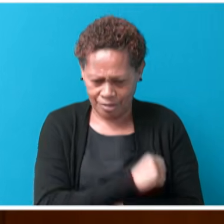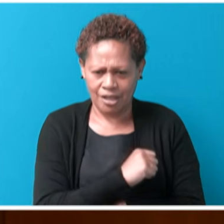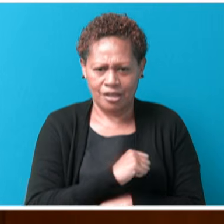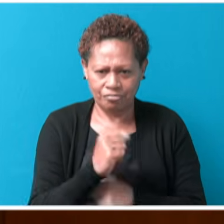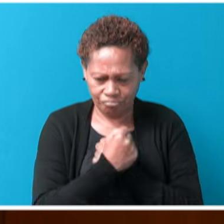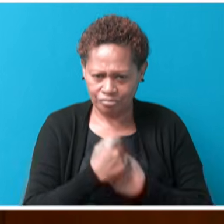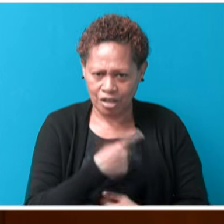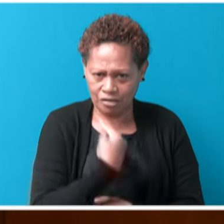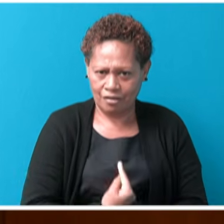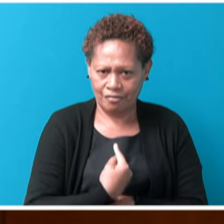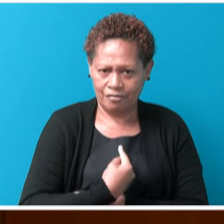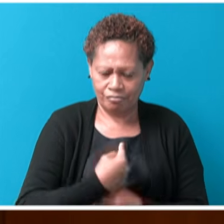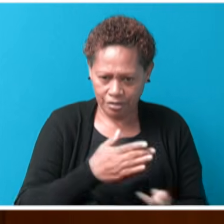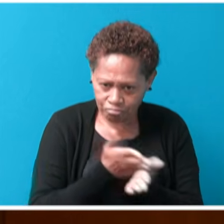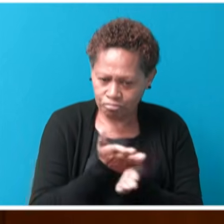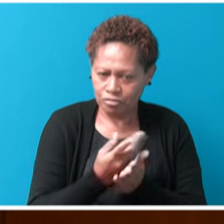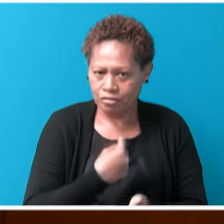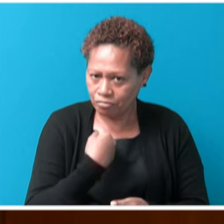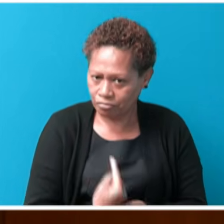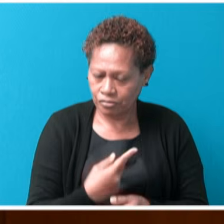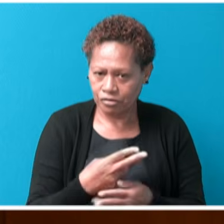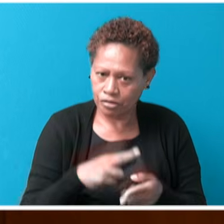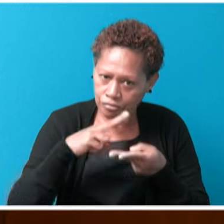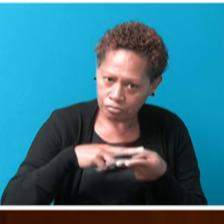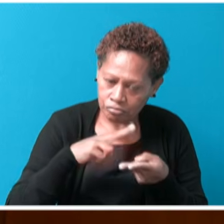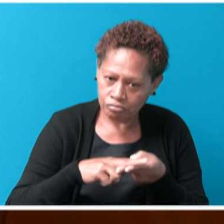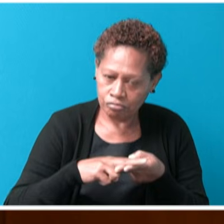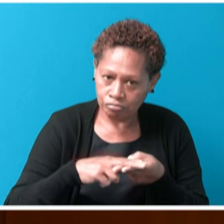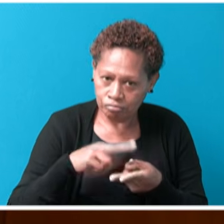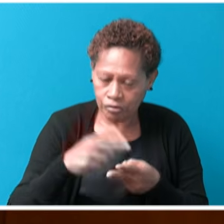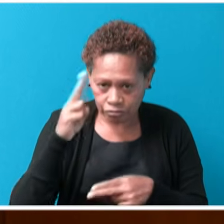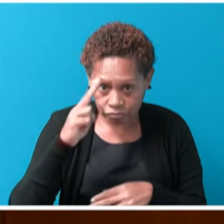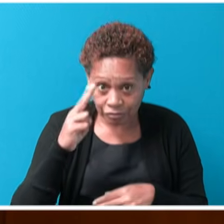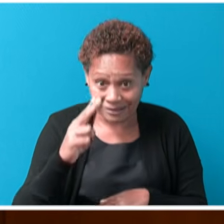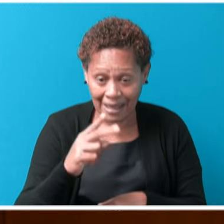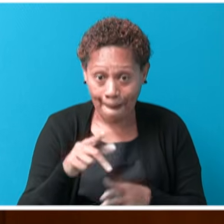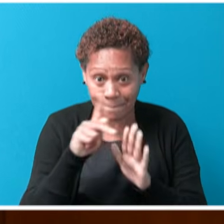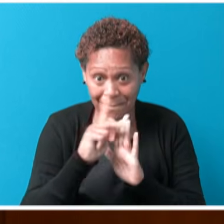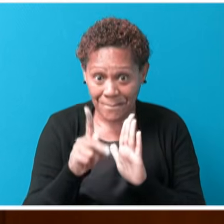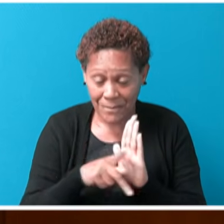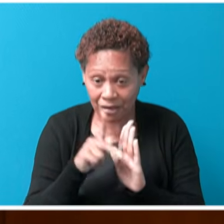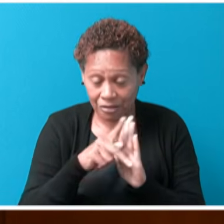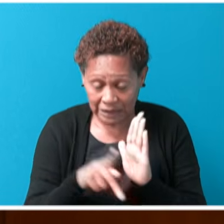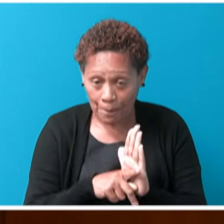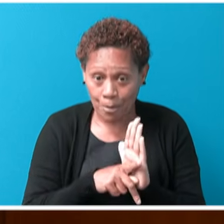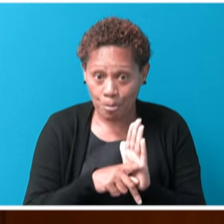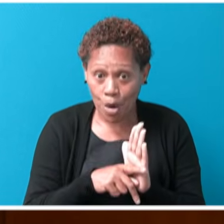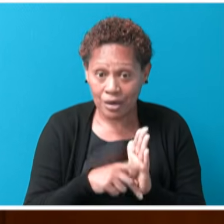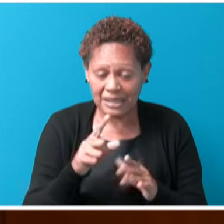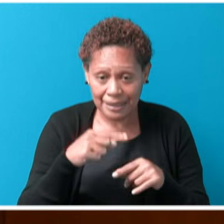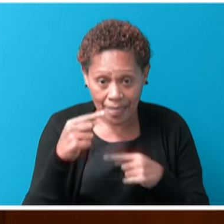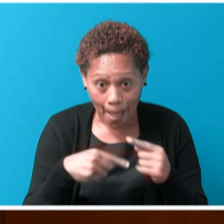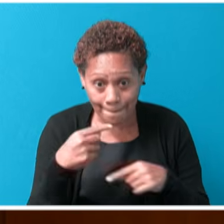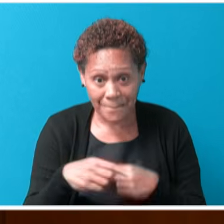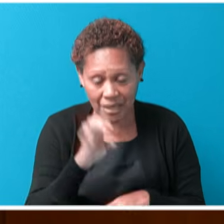self, unity above division, nation above politics, democracy above